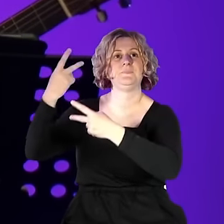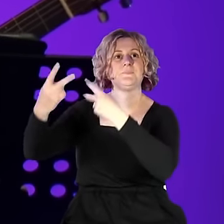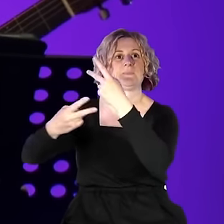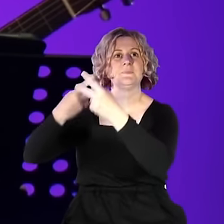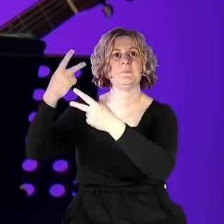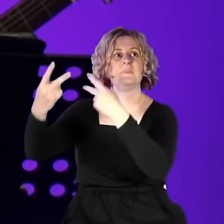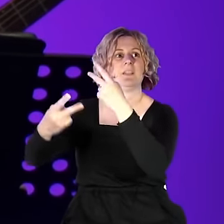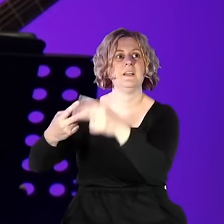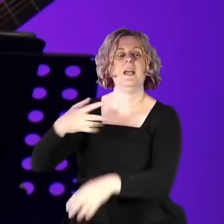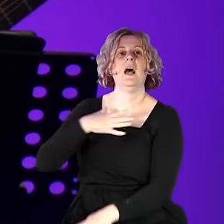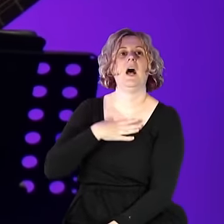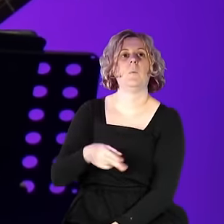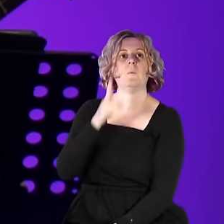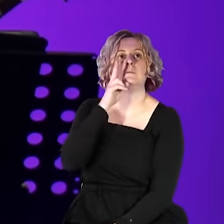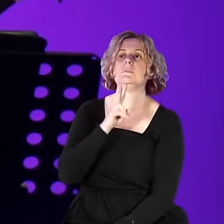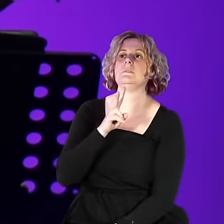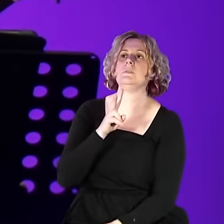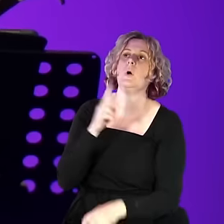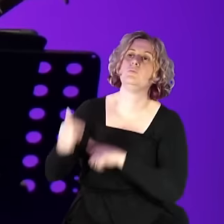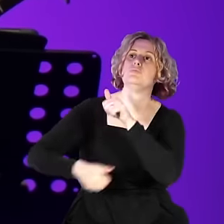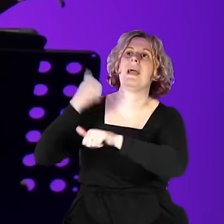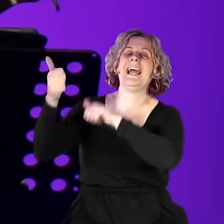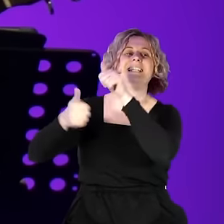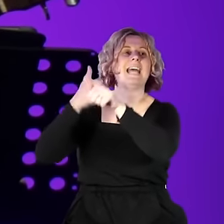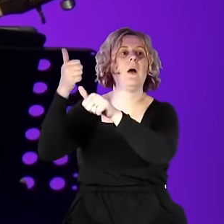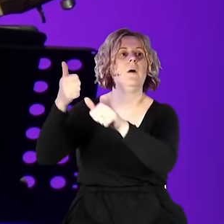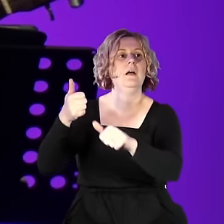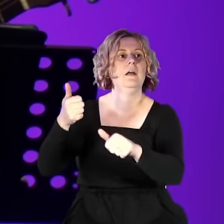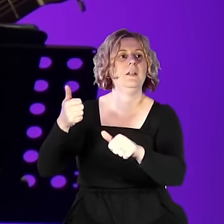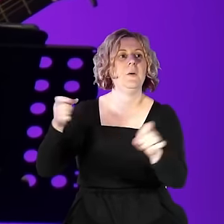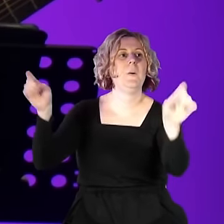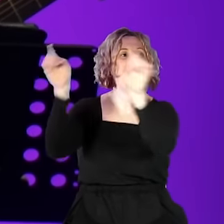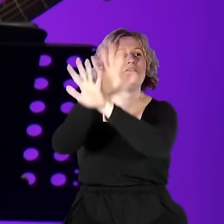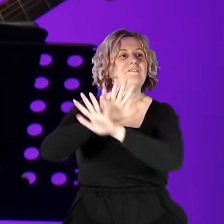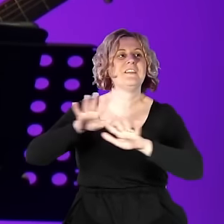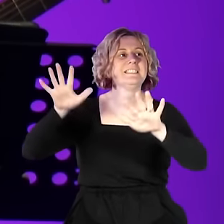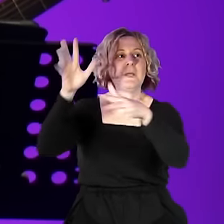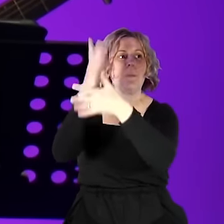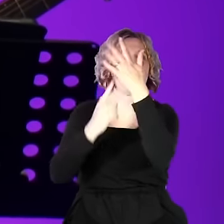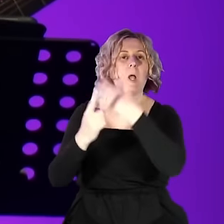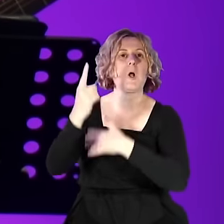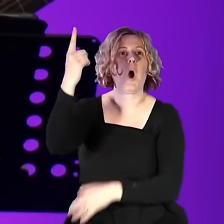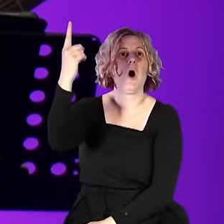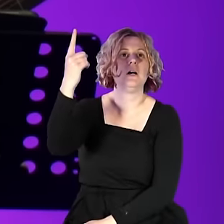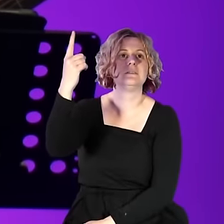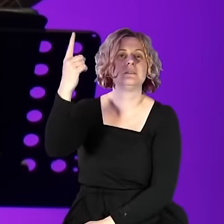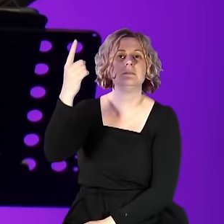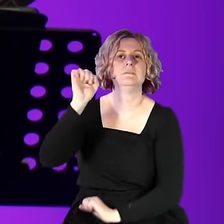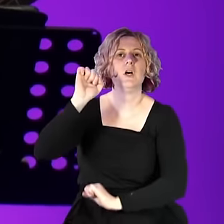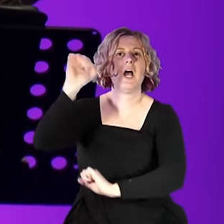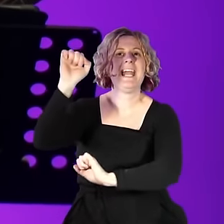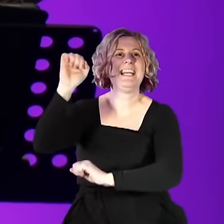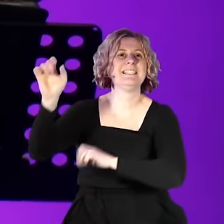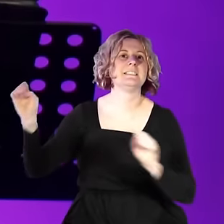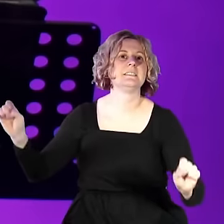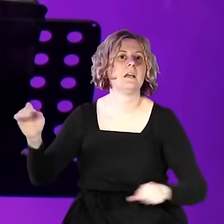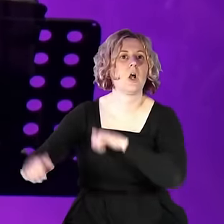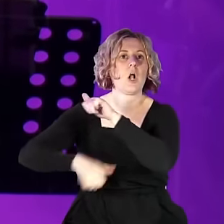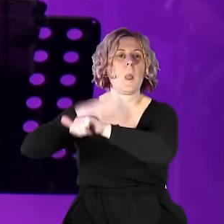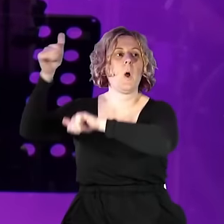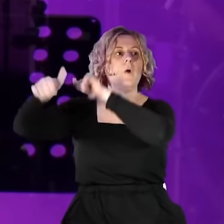our invisible God, whose visible work of nature all around us testify to his glory and his